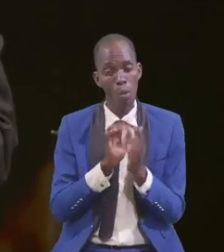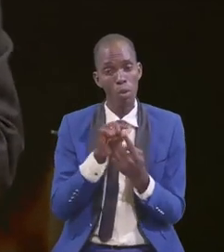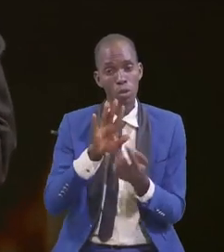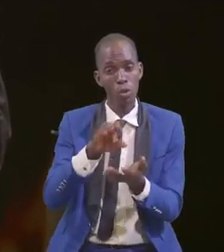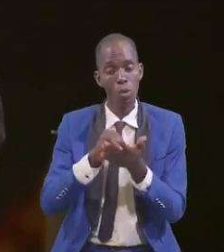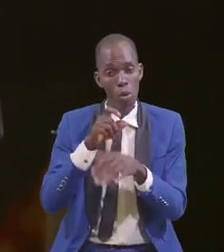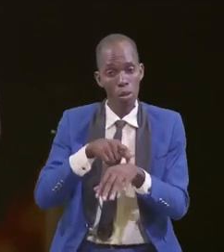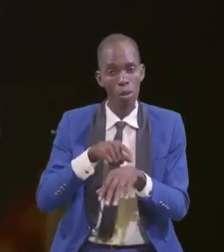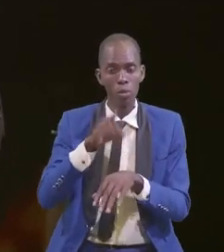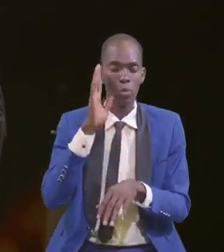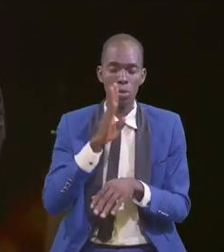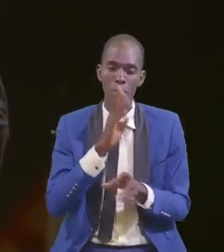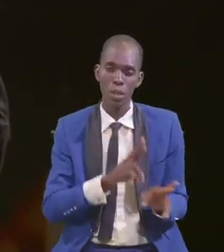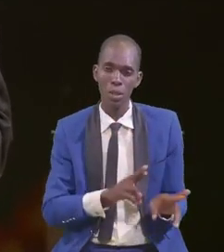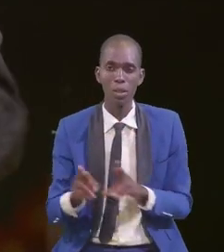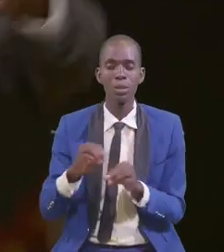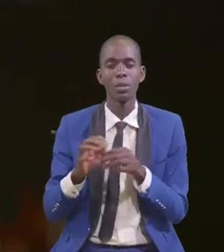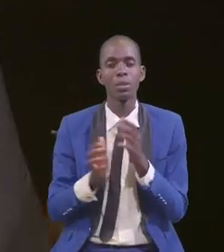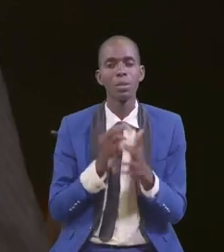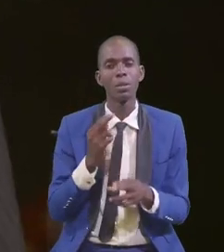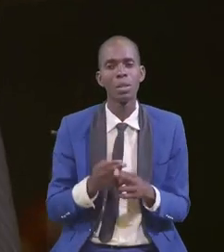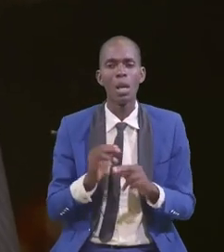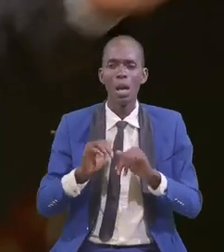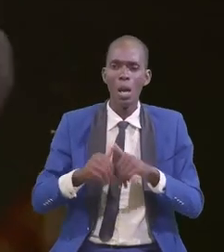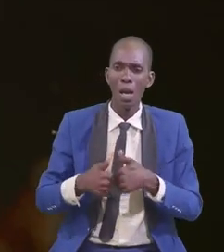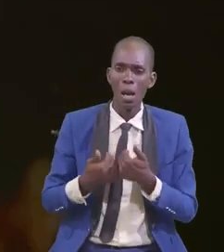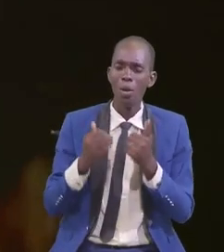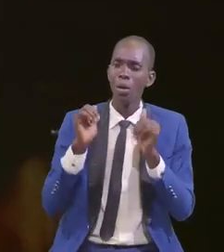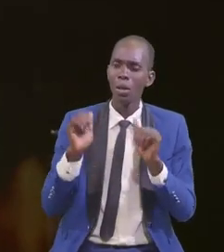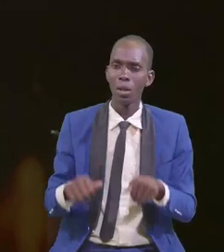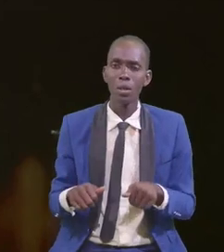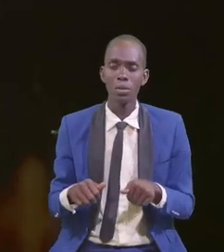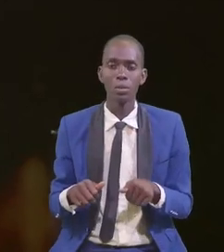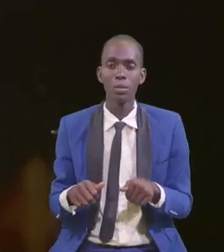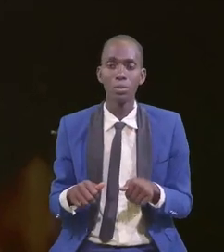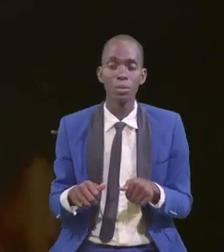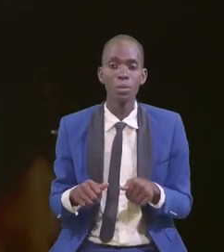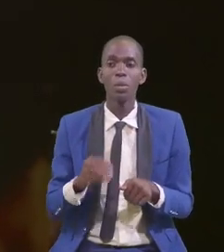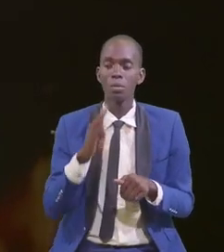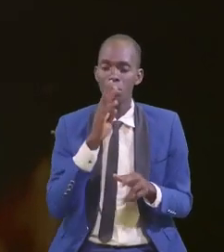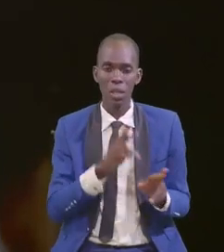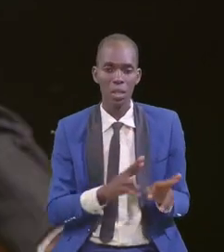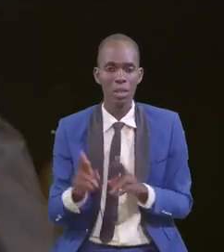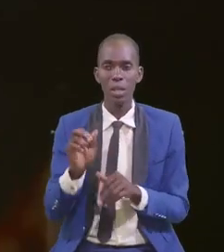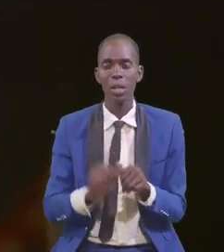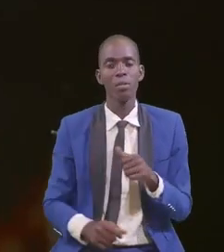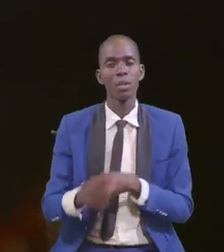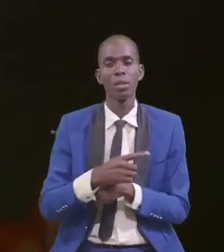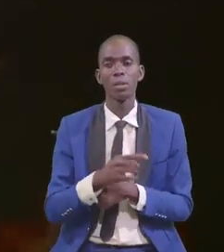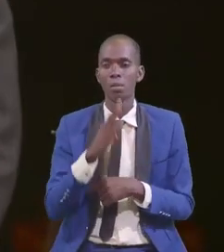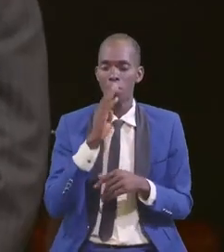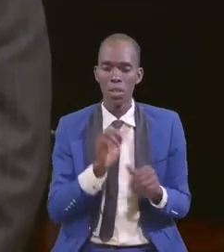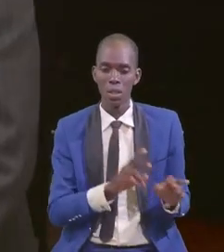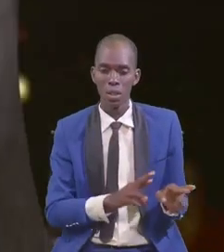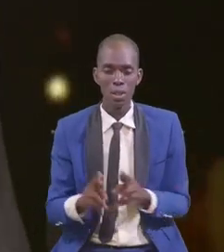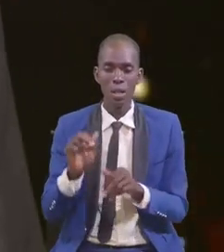ready. How can we get ready when our time comes? Be ready every day. Be ready